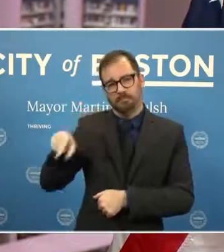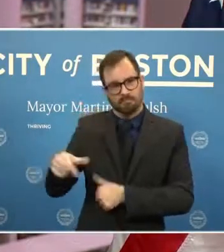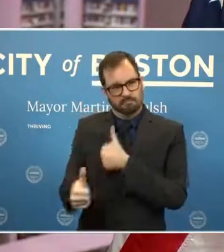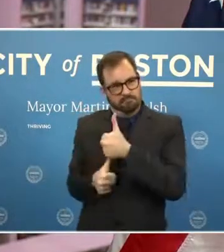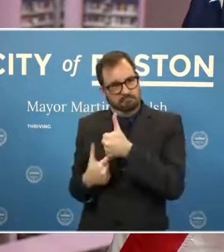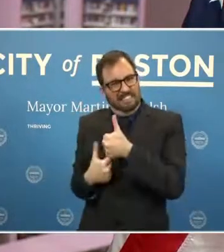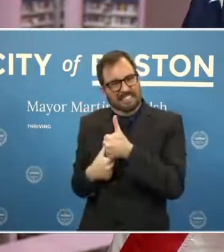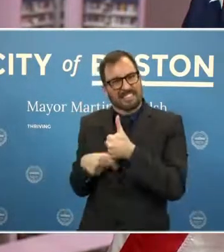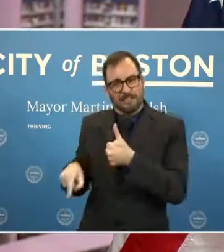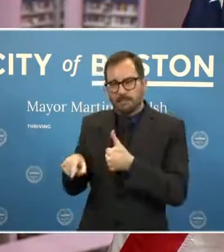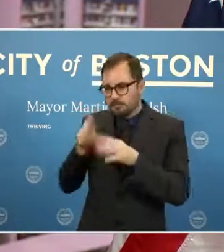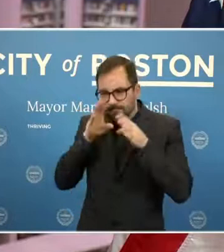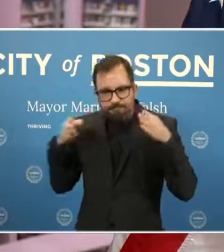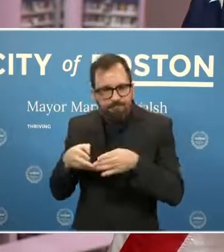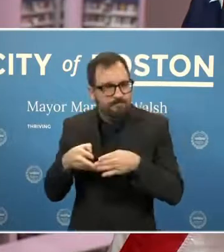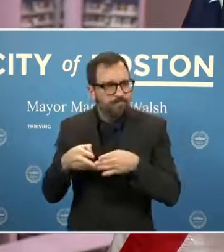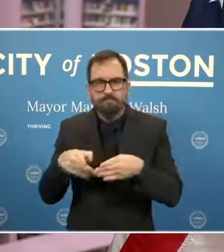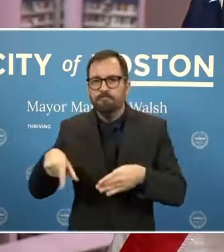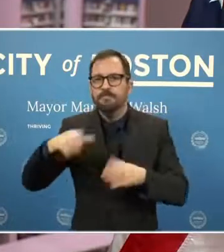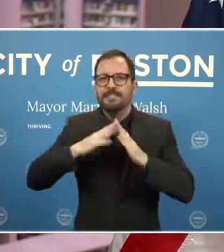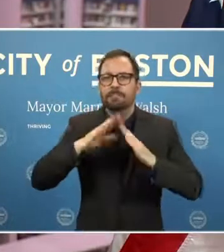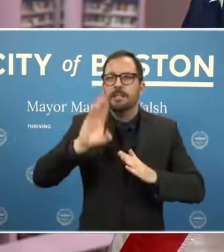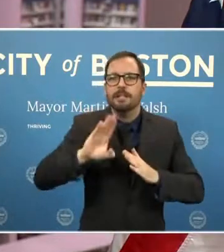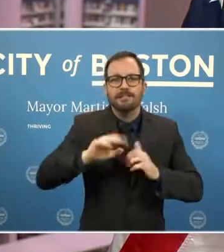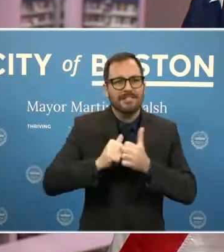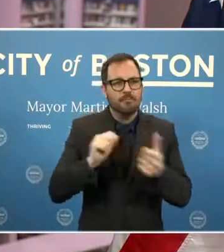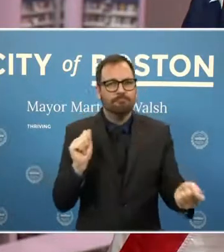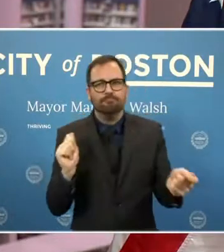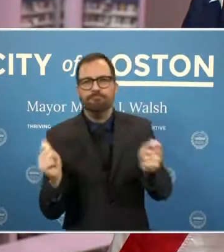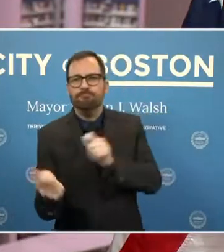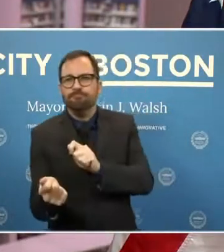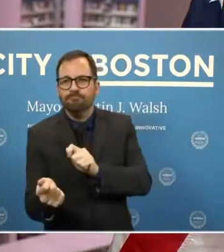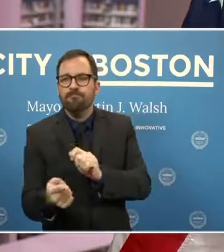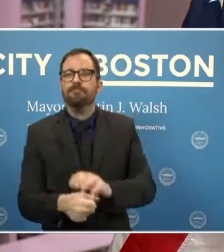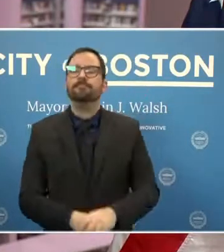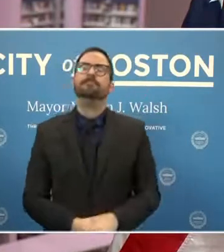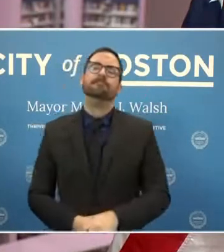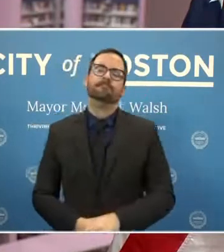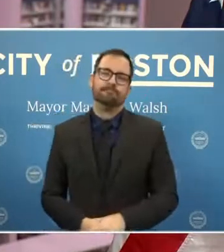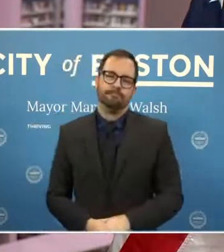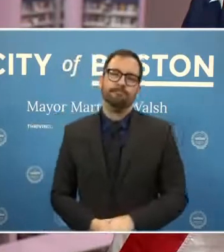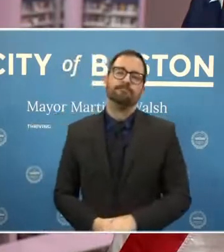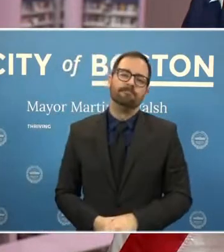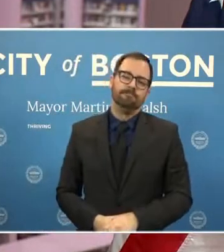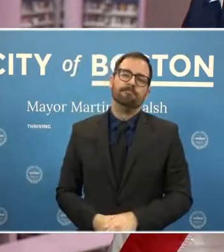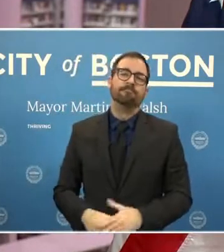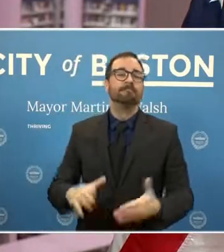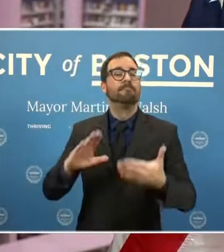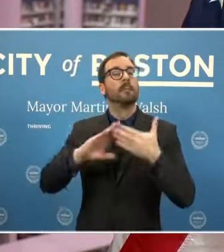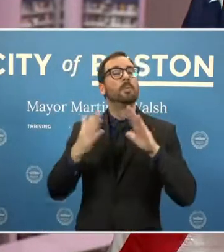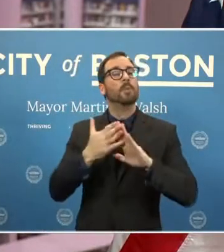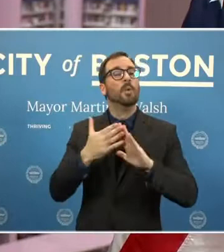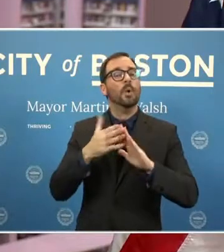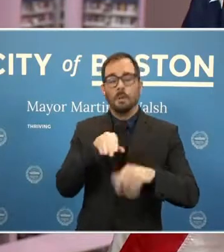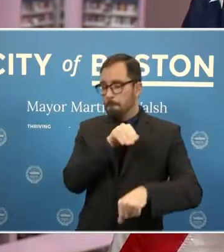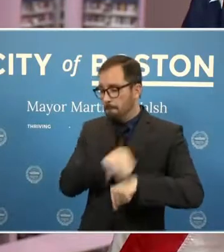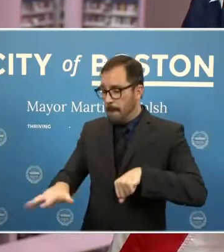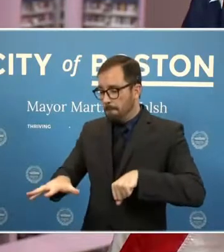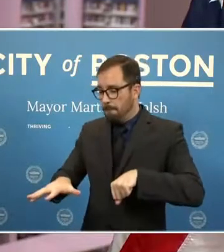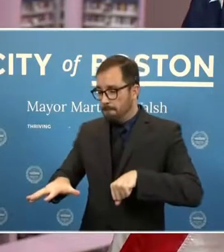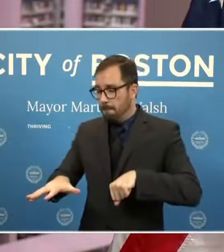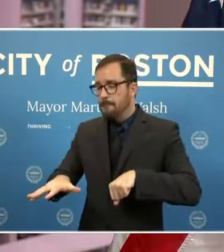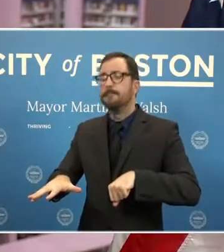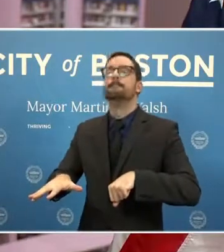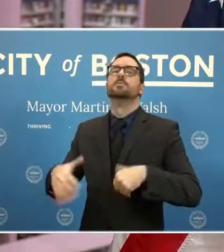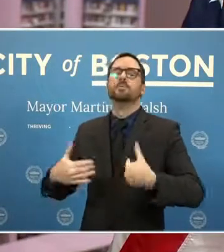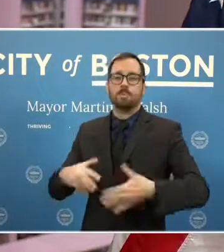response. So I'm asking all of us to accept this responsibility as our own and commit to fighting racism. It's our deepest